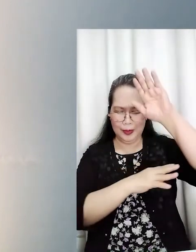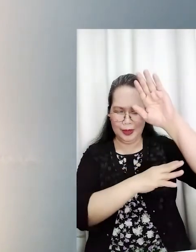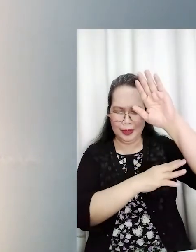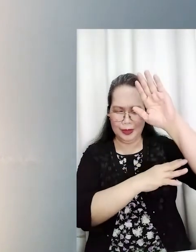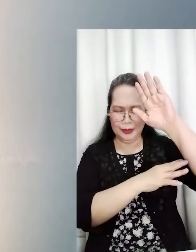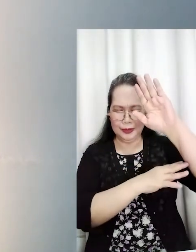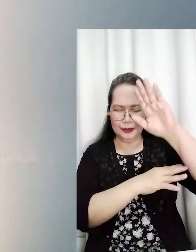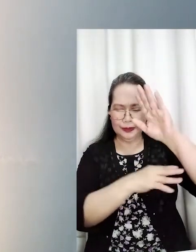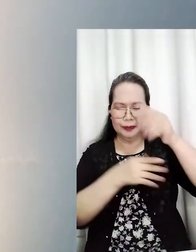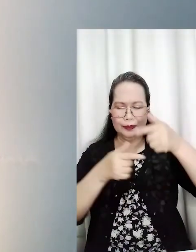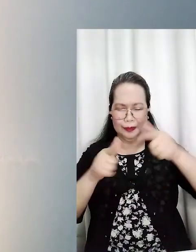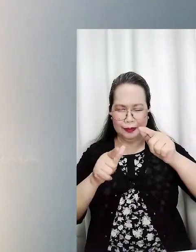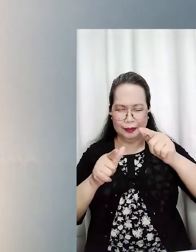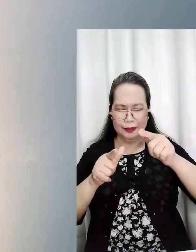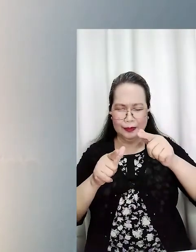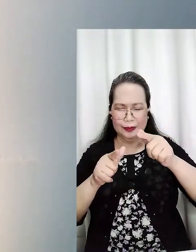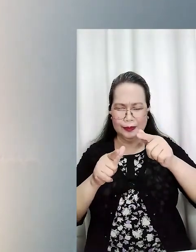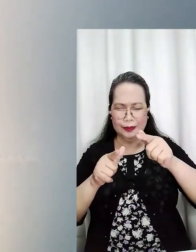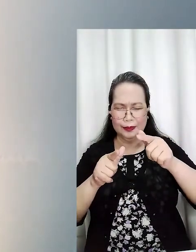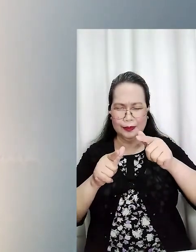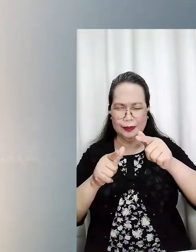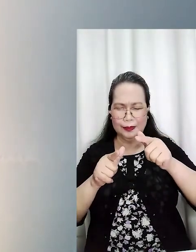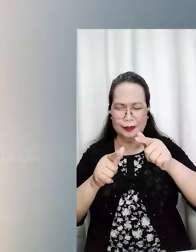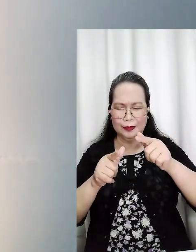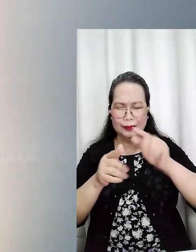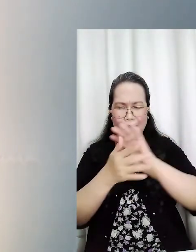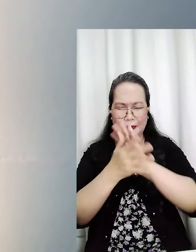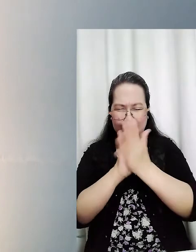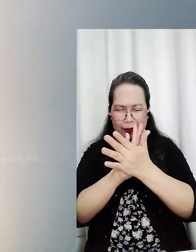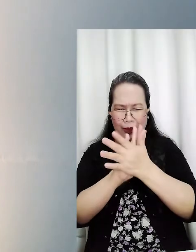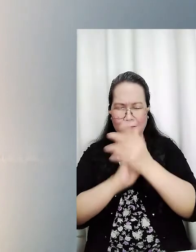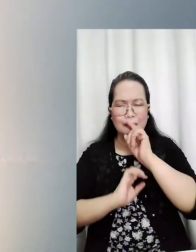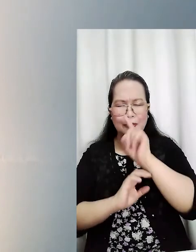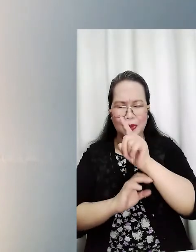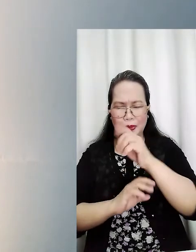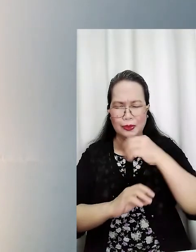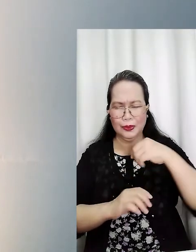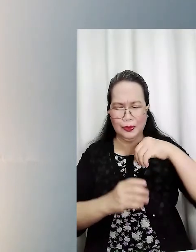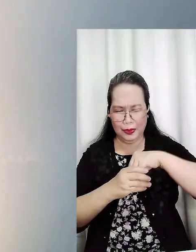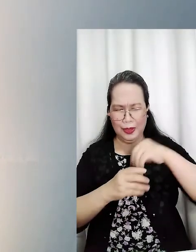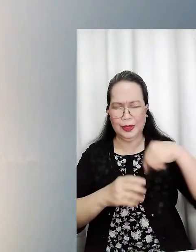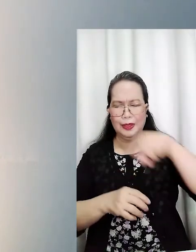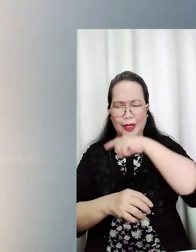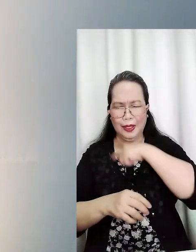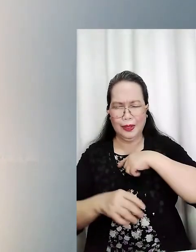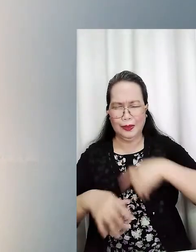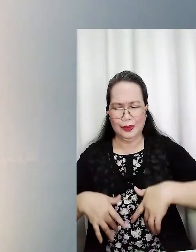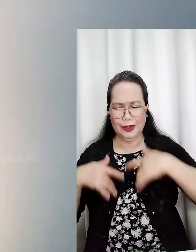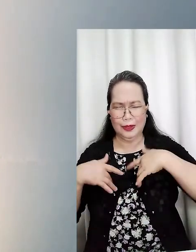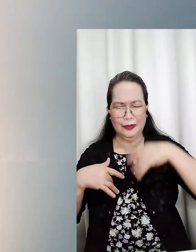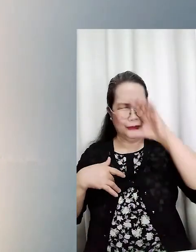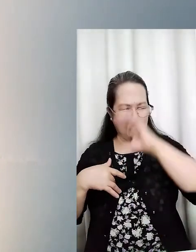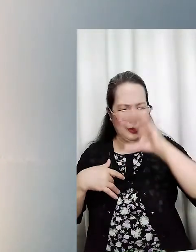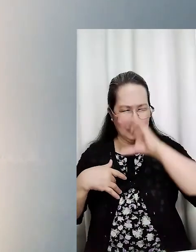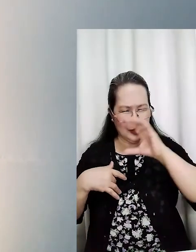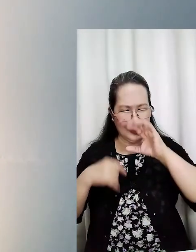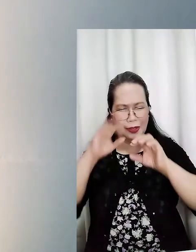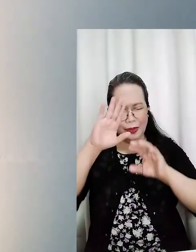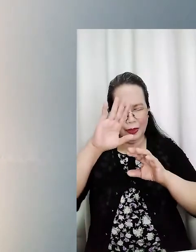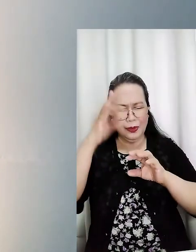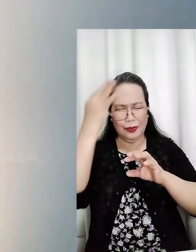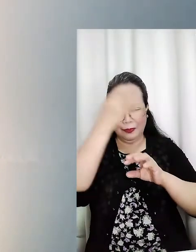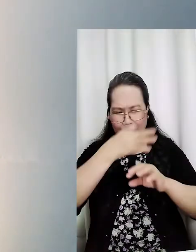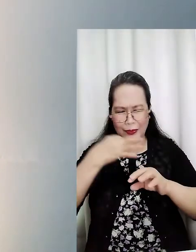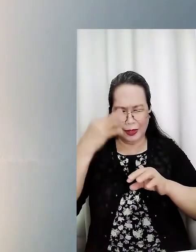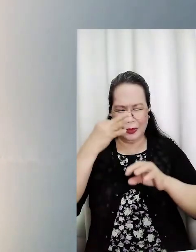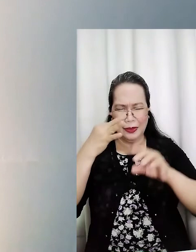benediction. But let me, Lord, na ito'y maging totoo sa amin, that we will seek your face